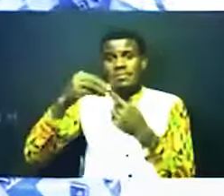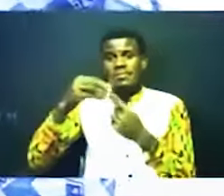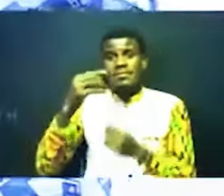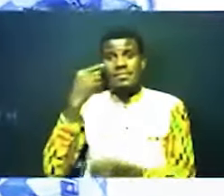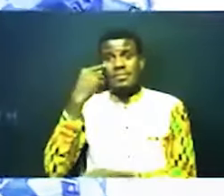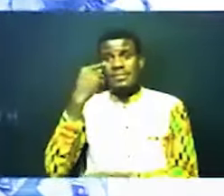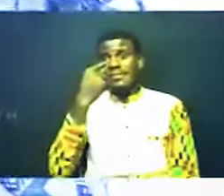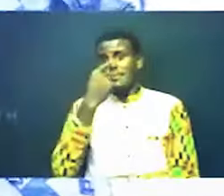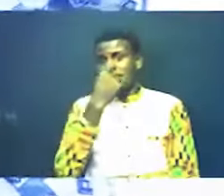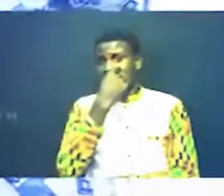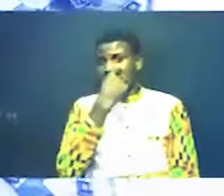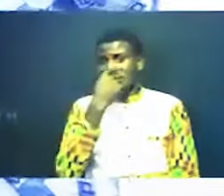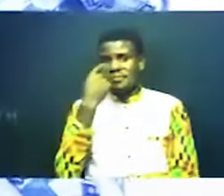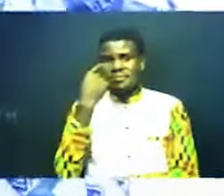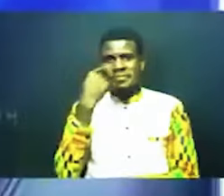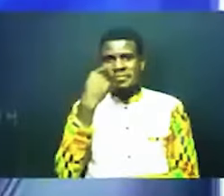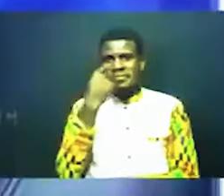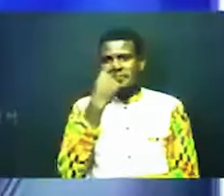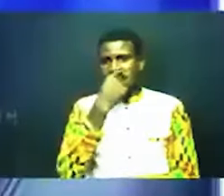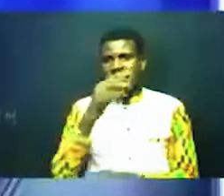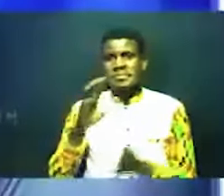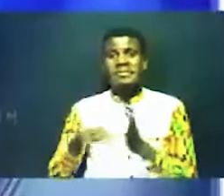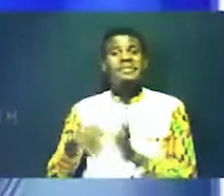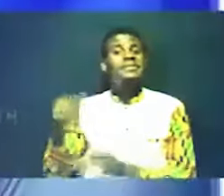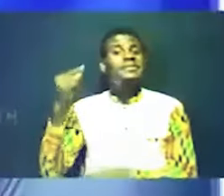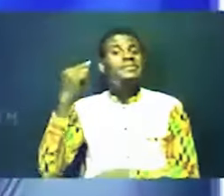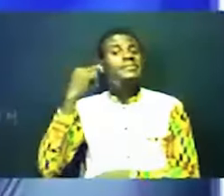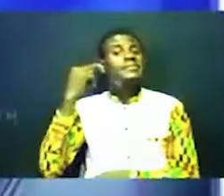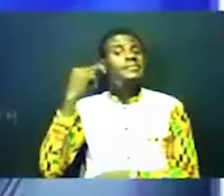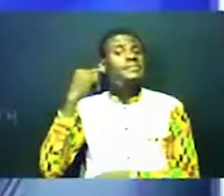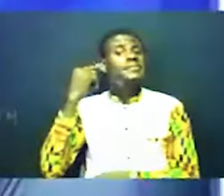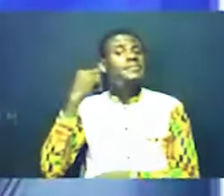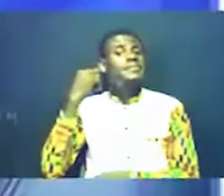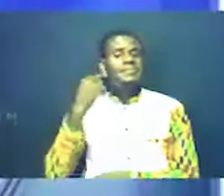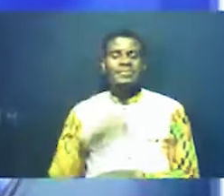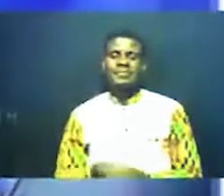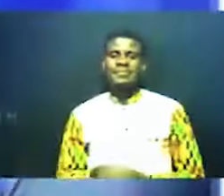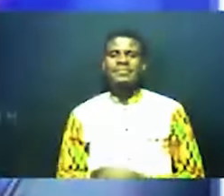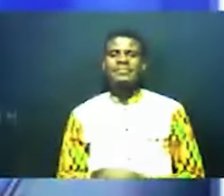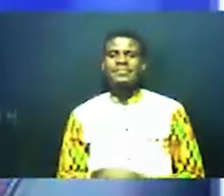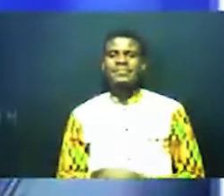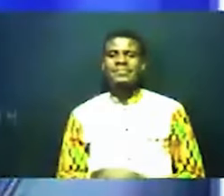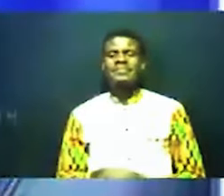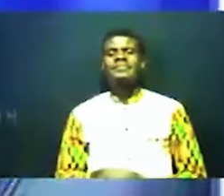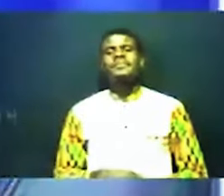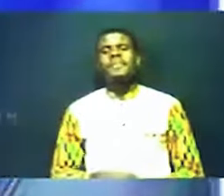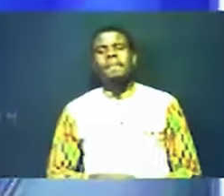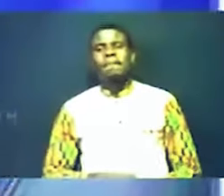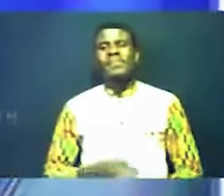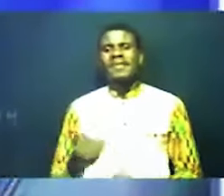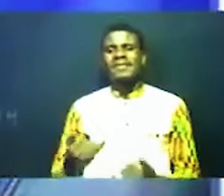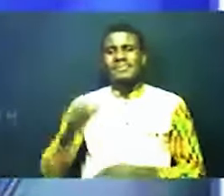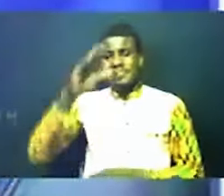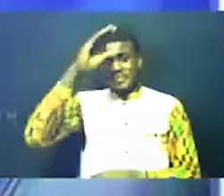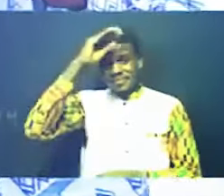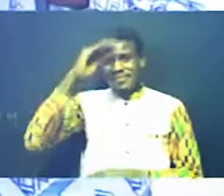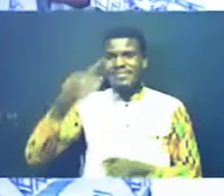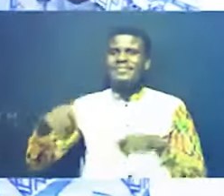eye gaze and the ear gaze. This man went to minister to the